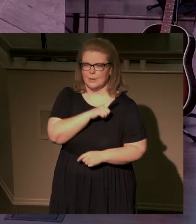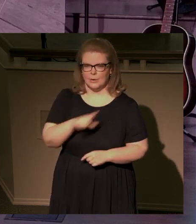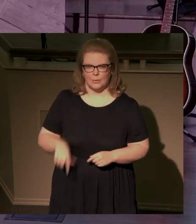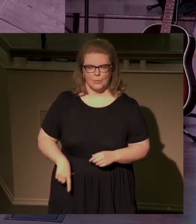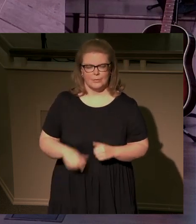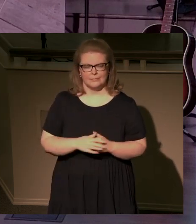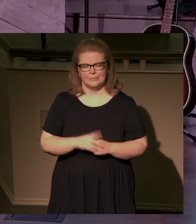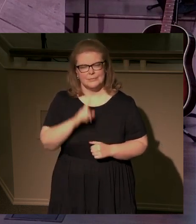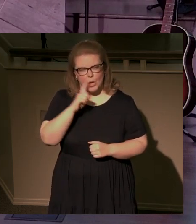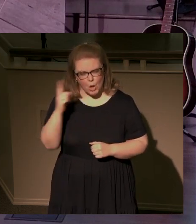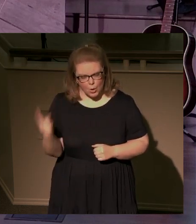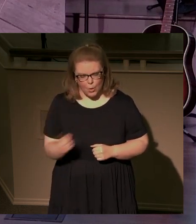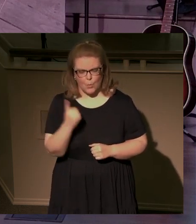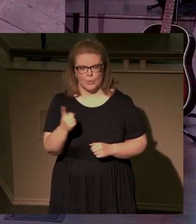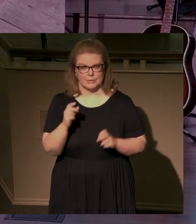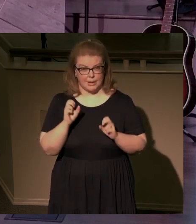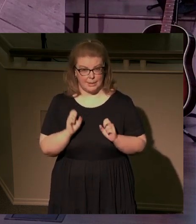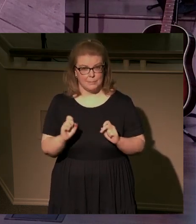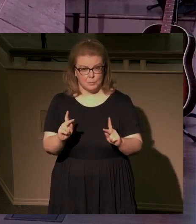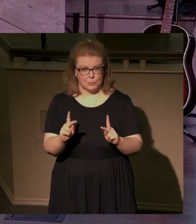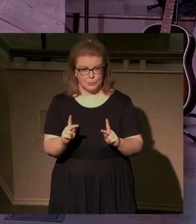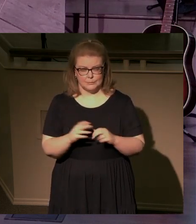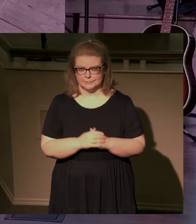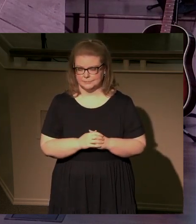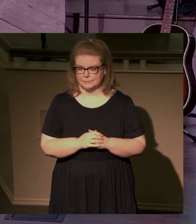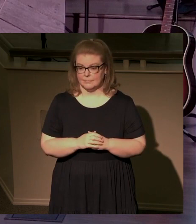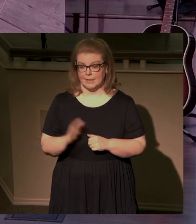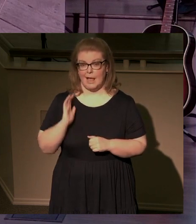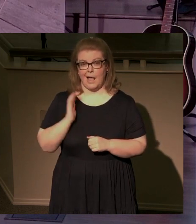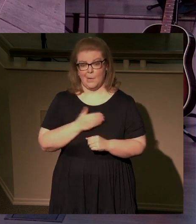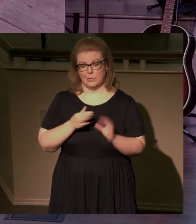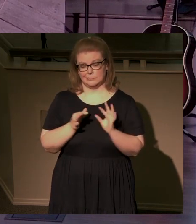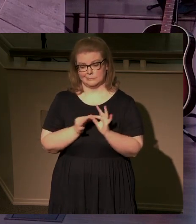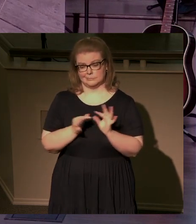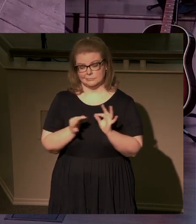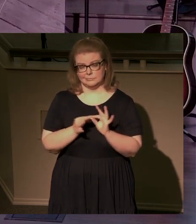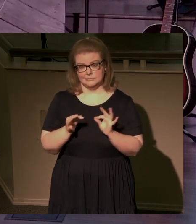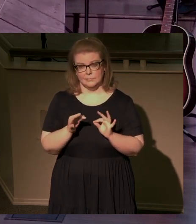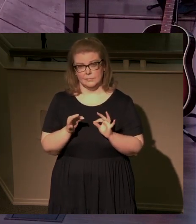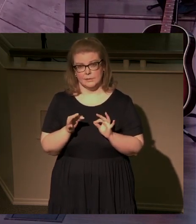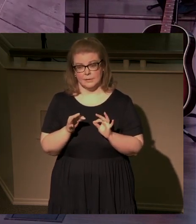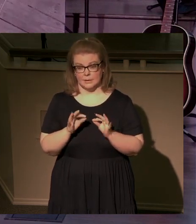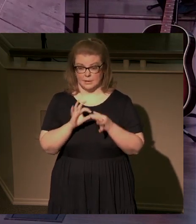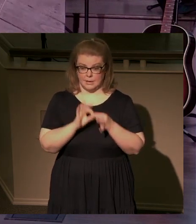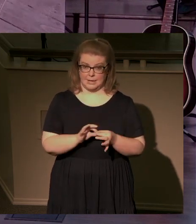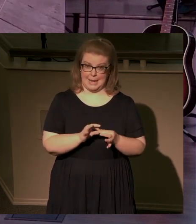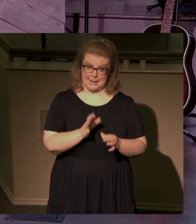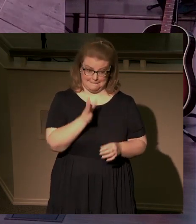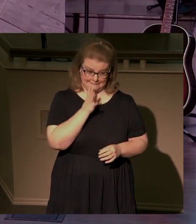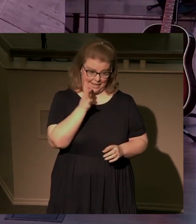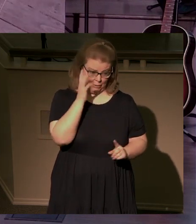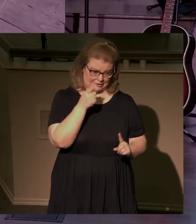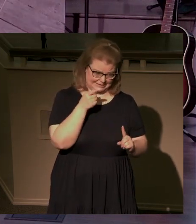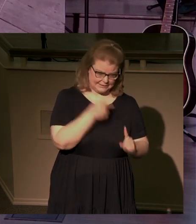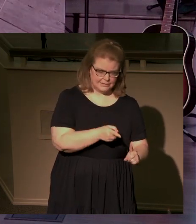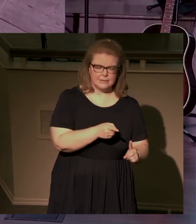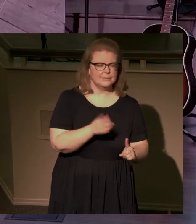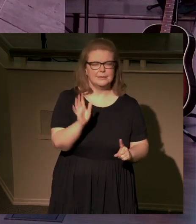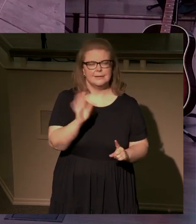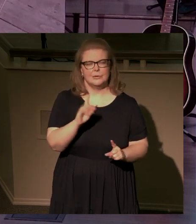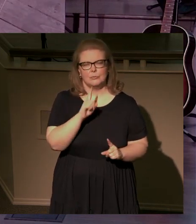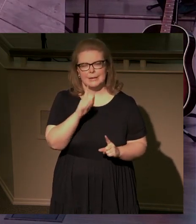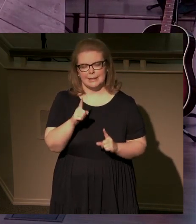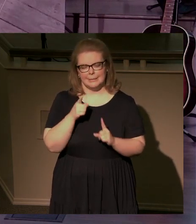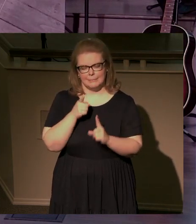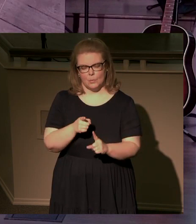always opportune. This is not, as we talk through, it's not so much about parenting as it is about heritage.